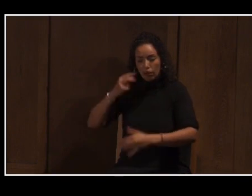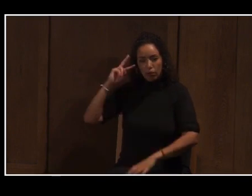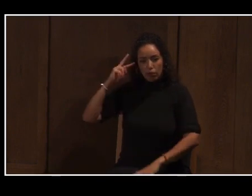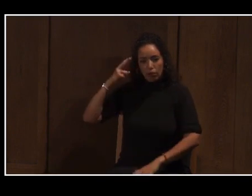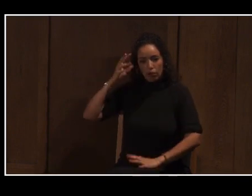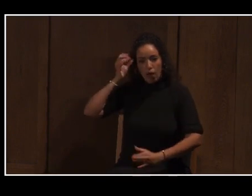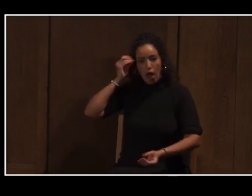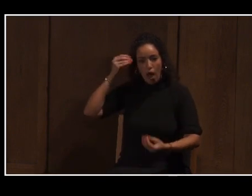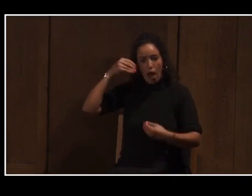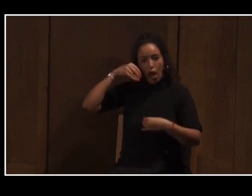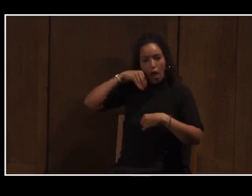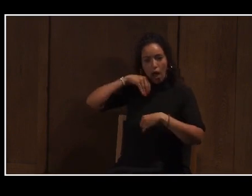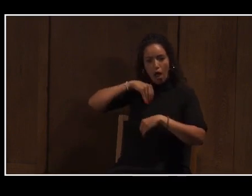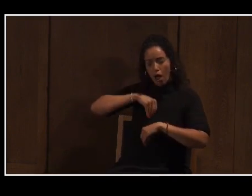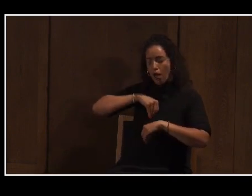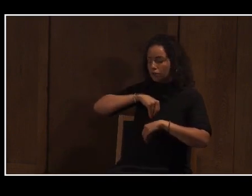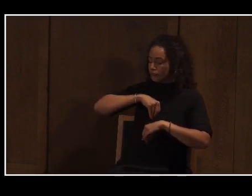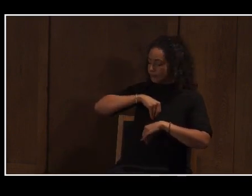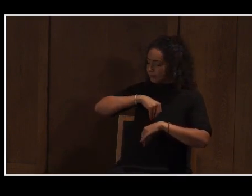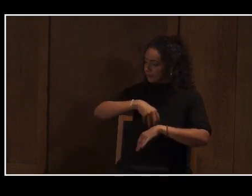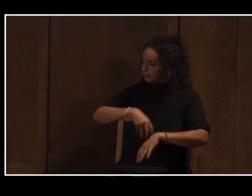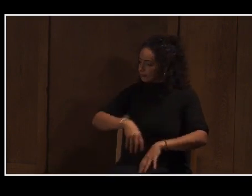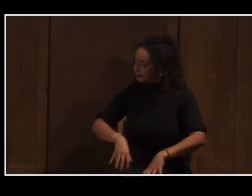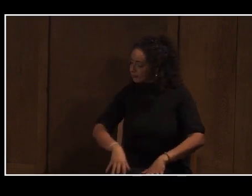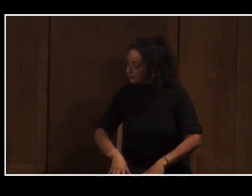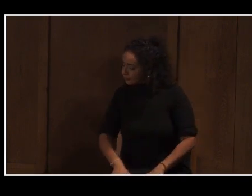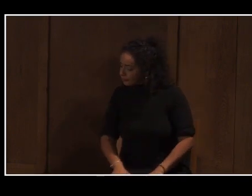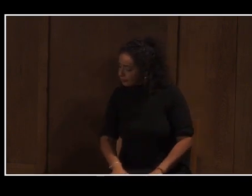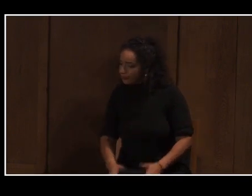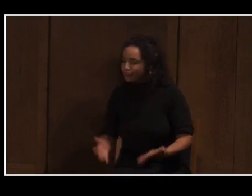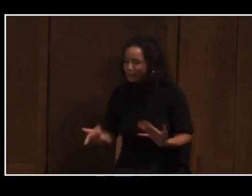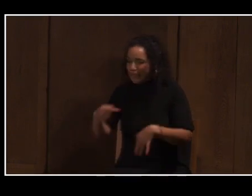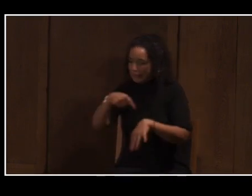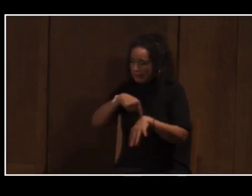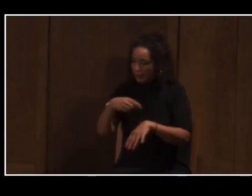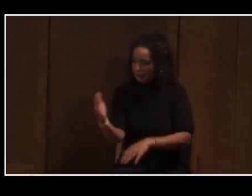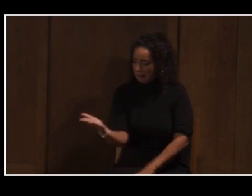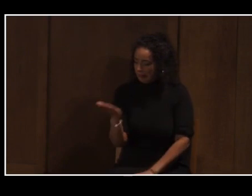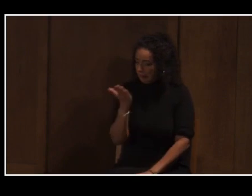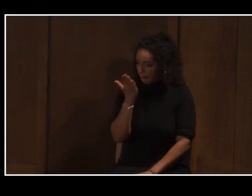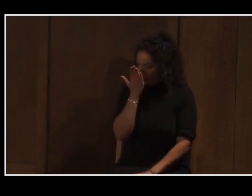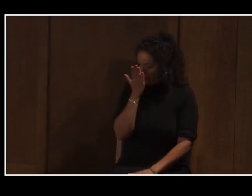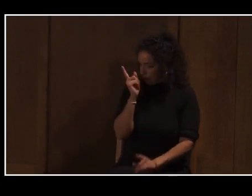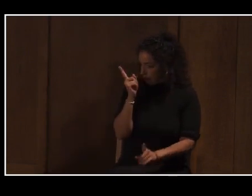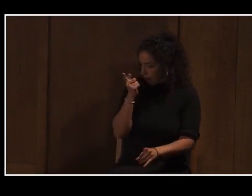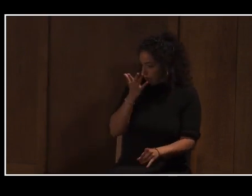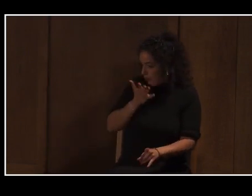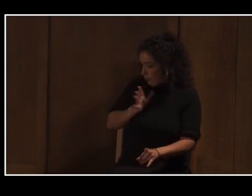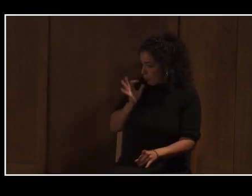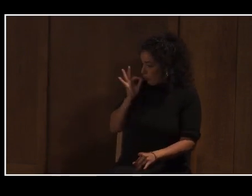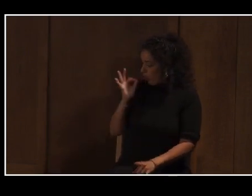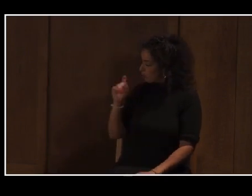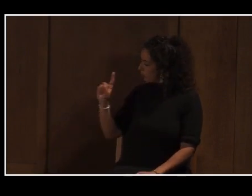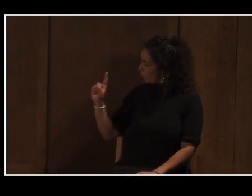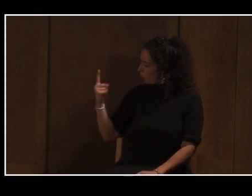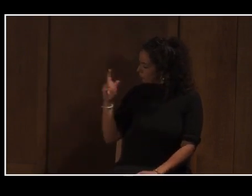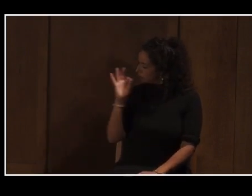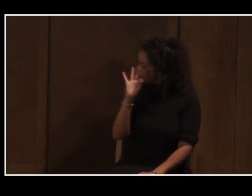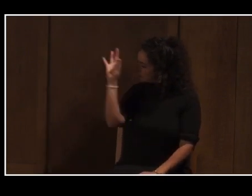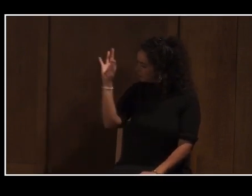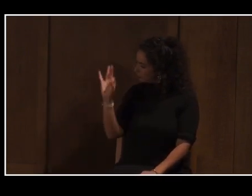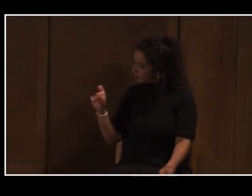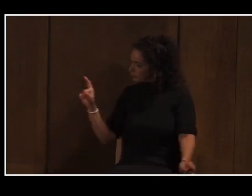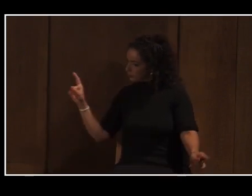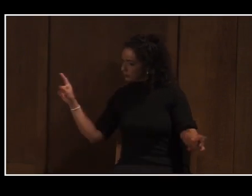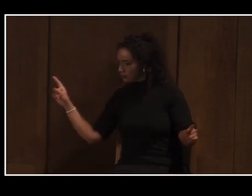Given the time restraint, I want to just ask one question, which I